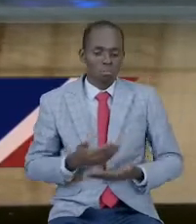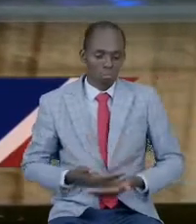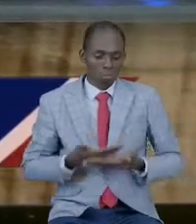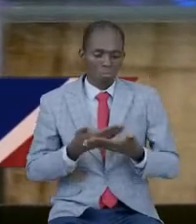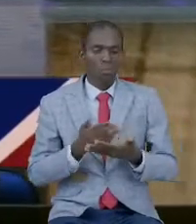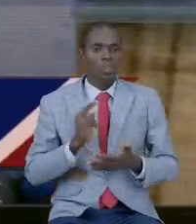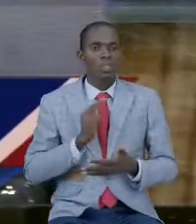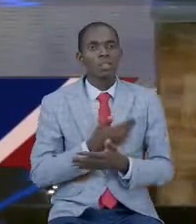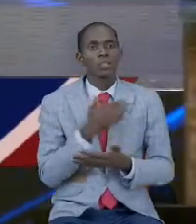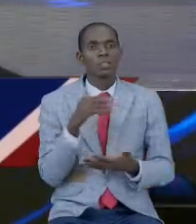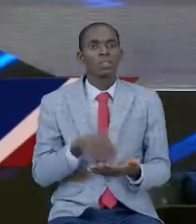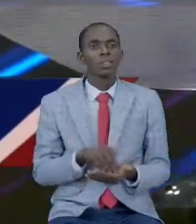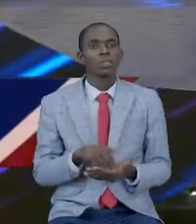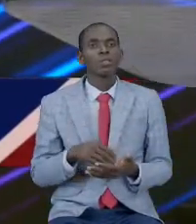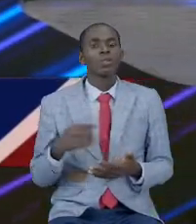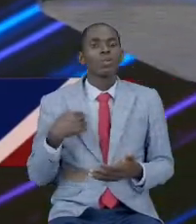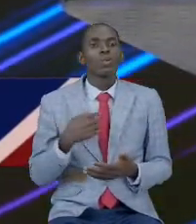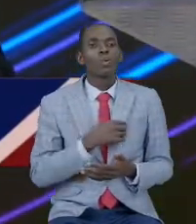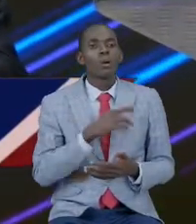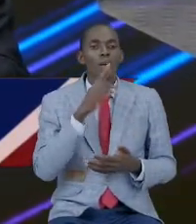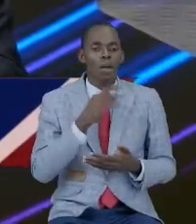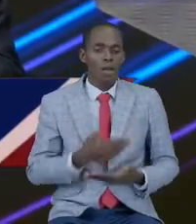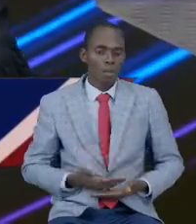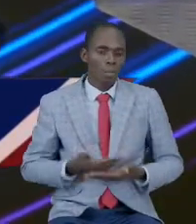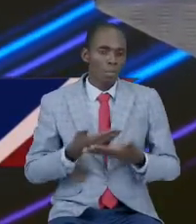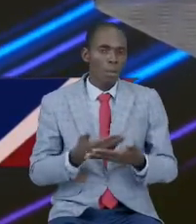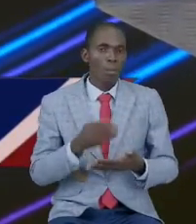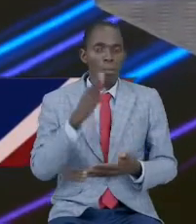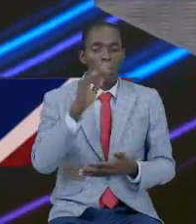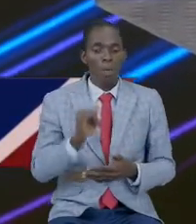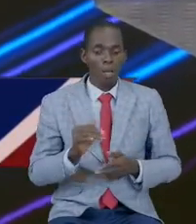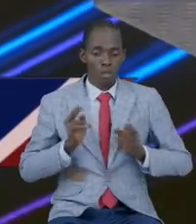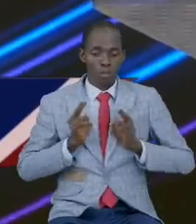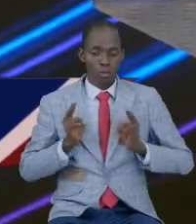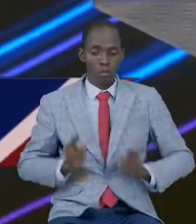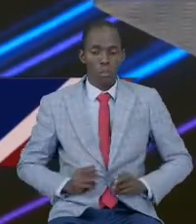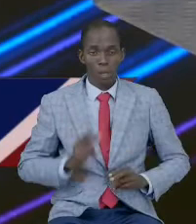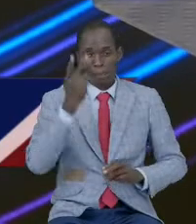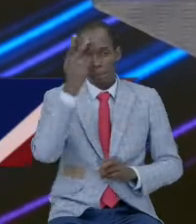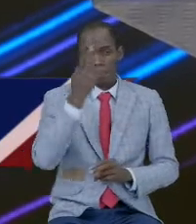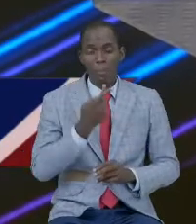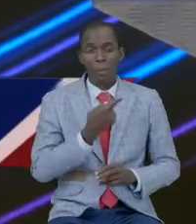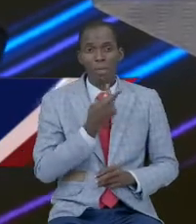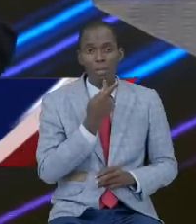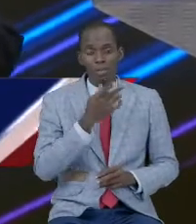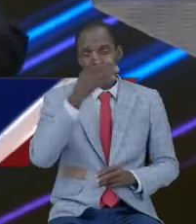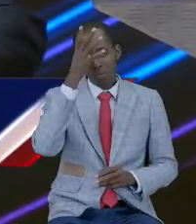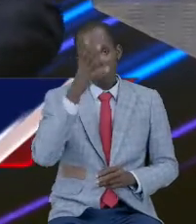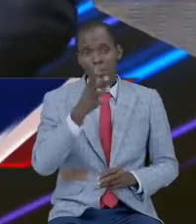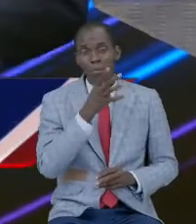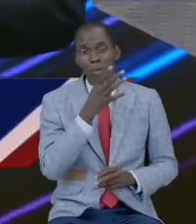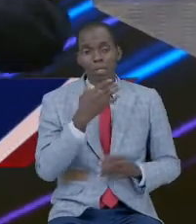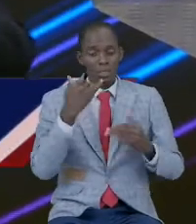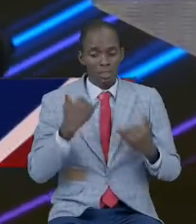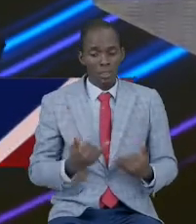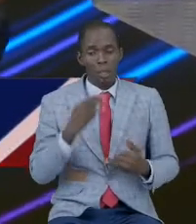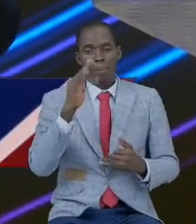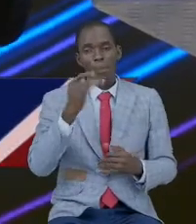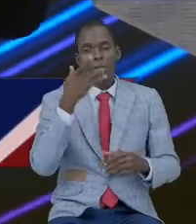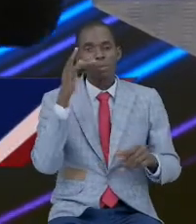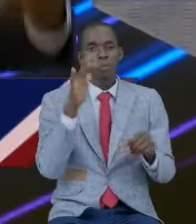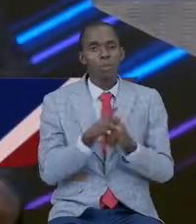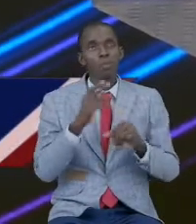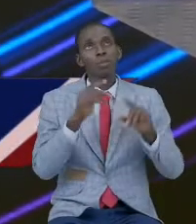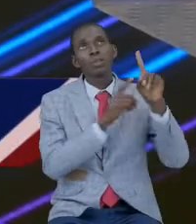us again. We are born by human parents, but now by the promise of the Lord, we are